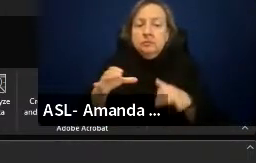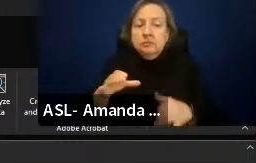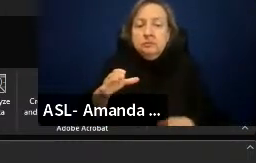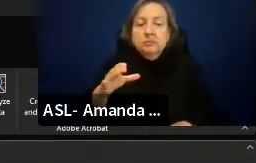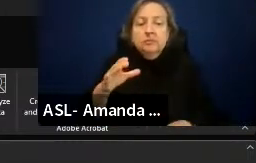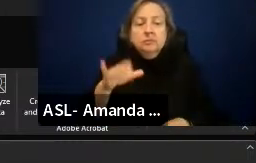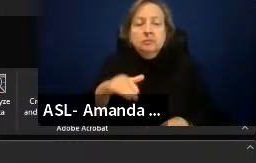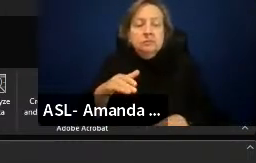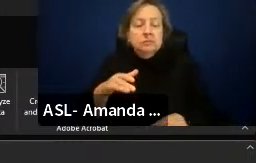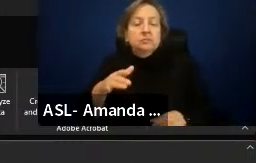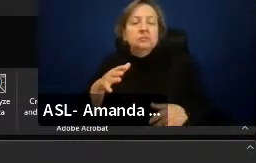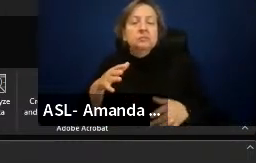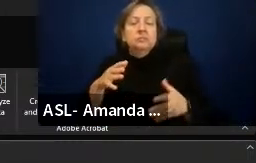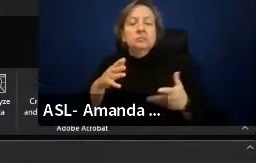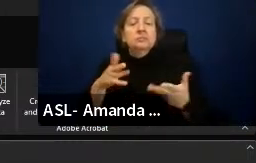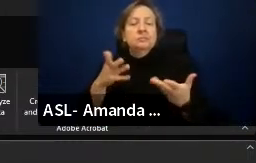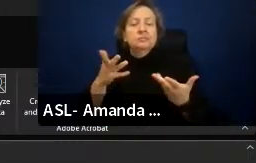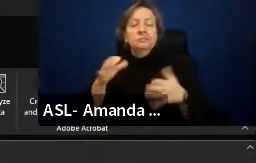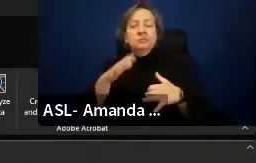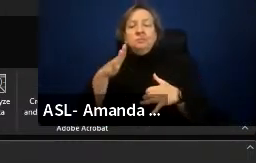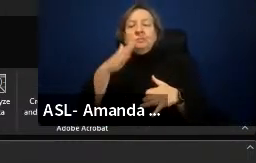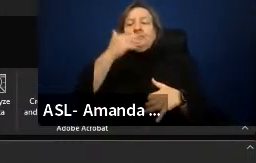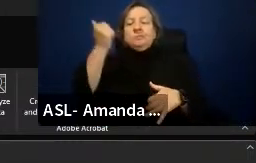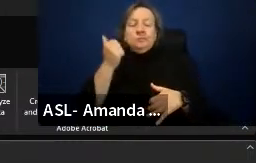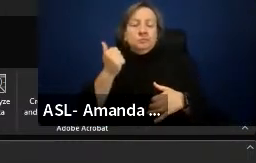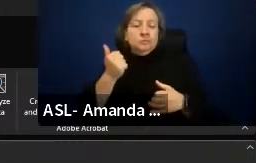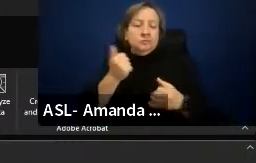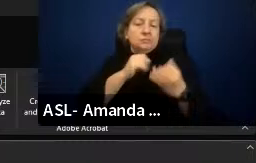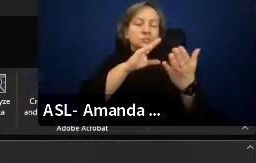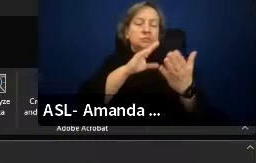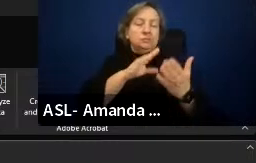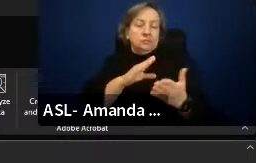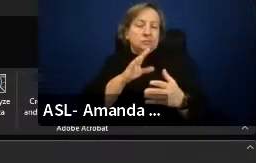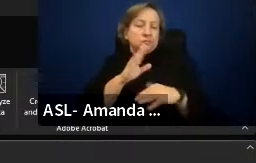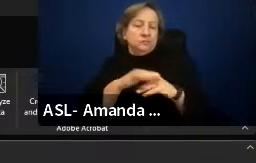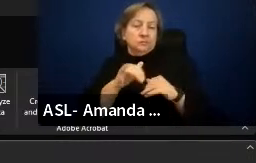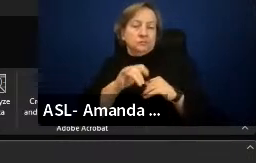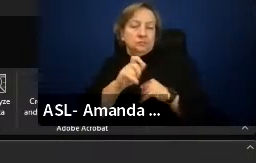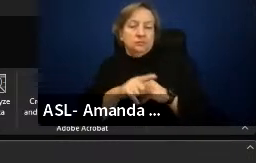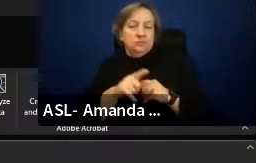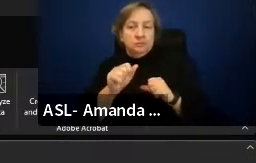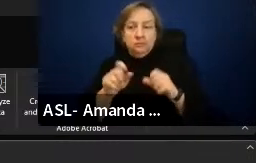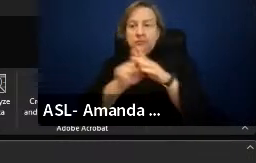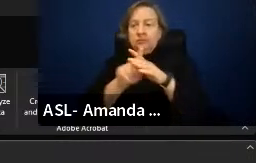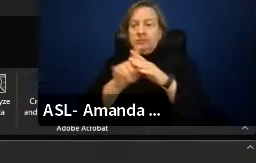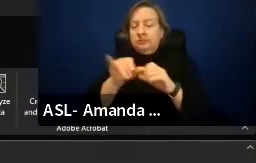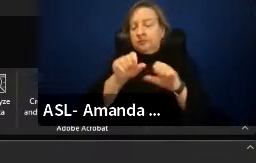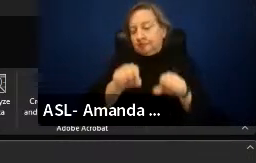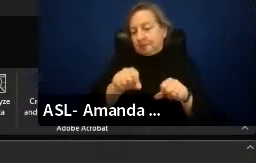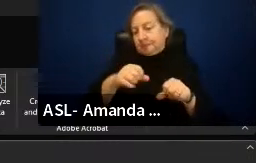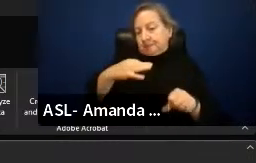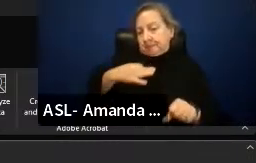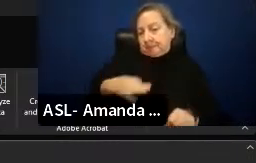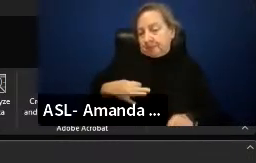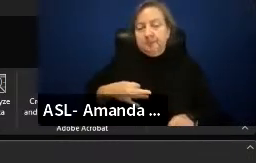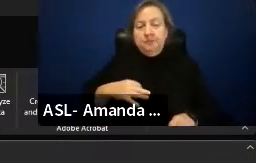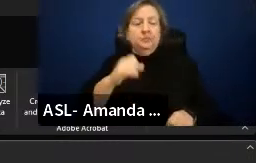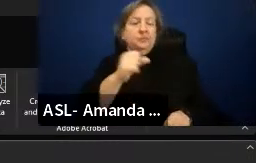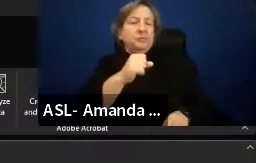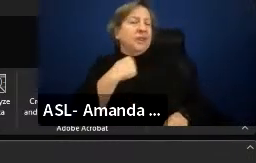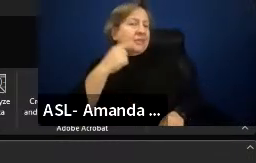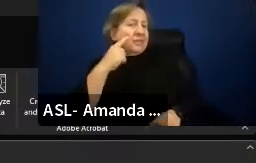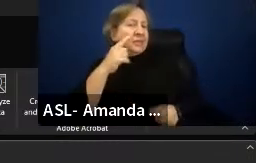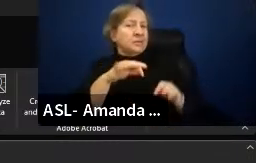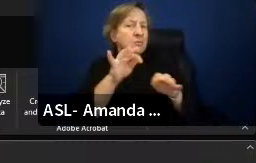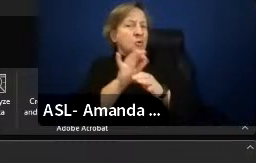diligence on this question that you're asking. That can show up as a potential benefit. Yeah, I mean, I think it's just important to